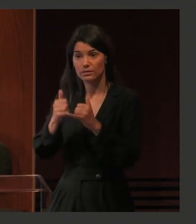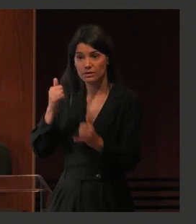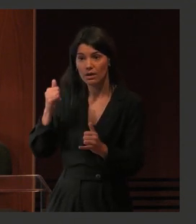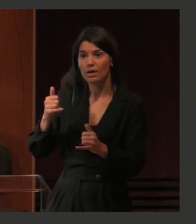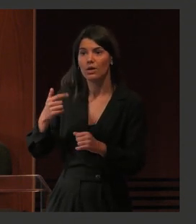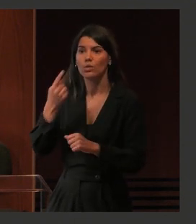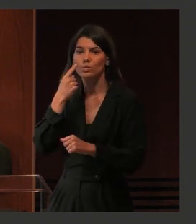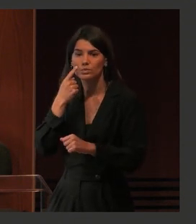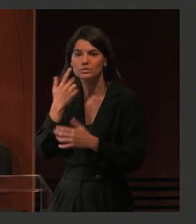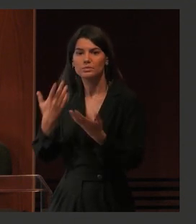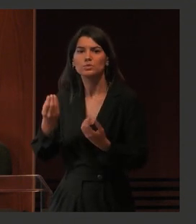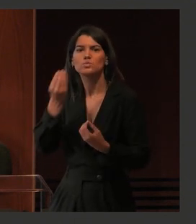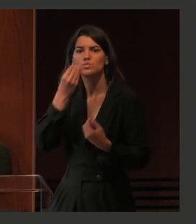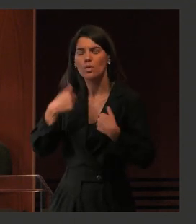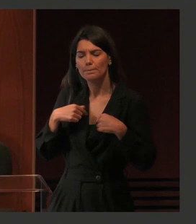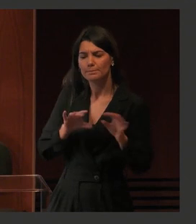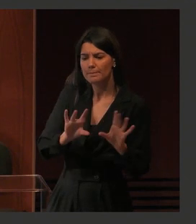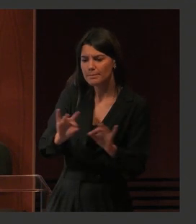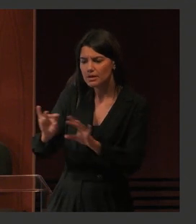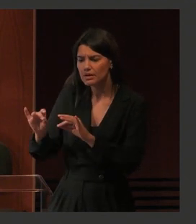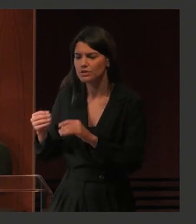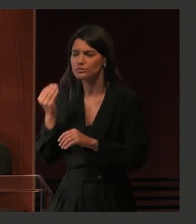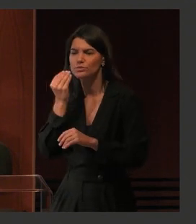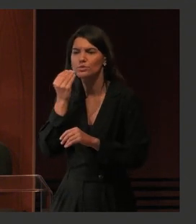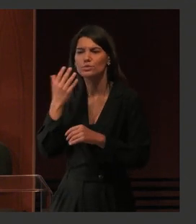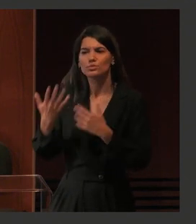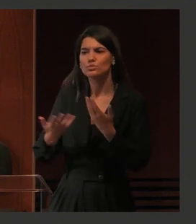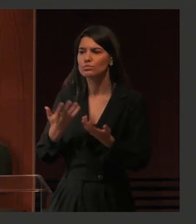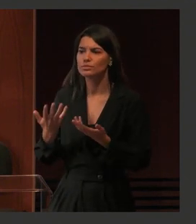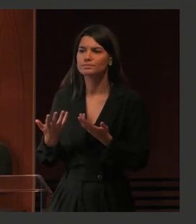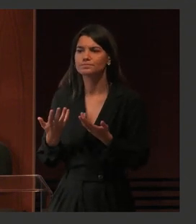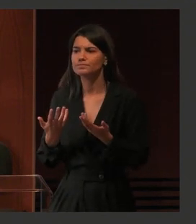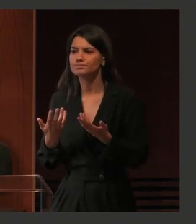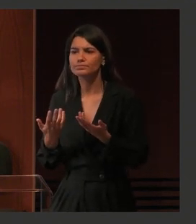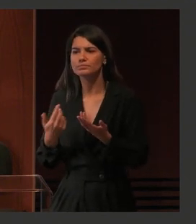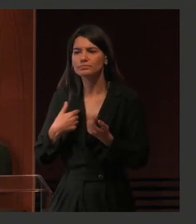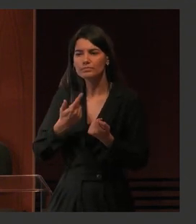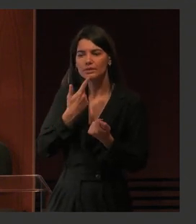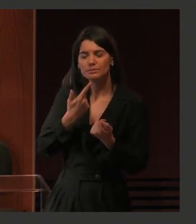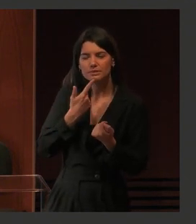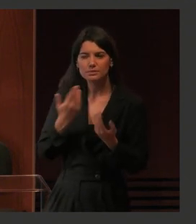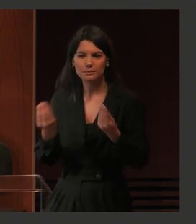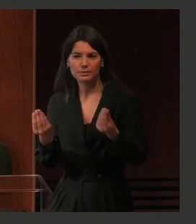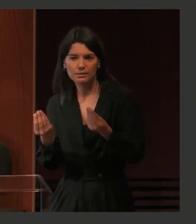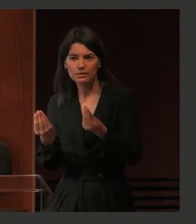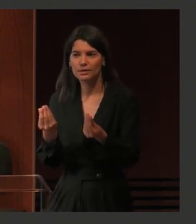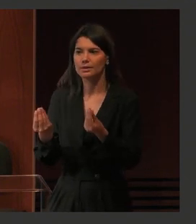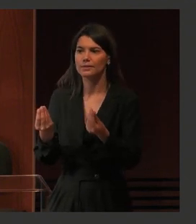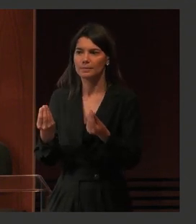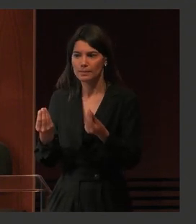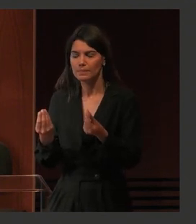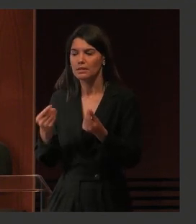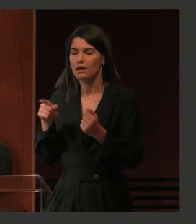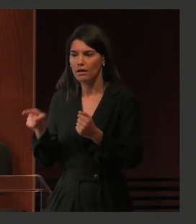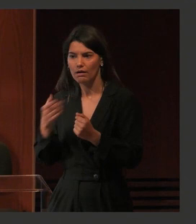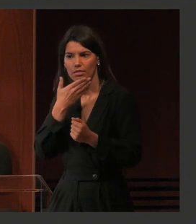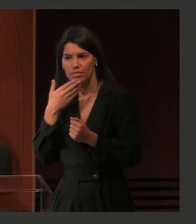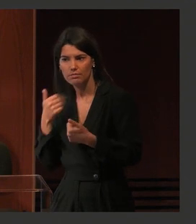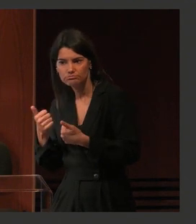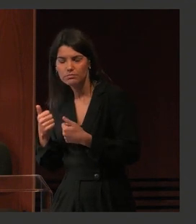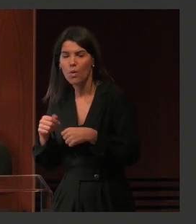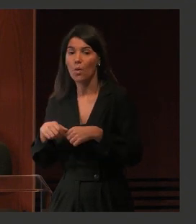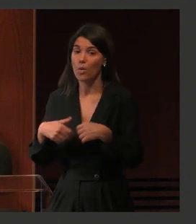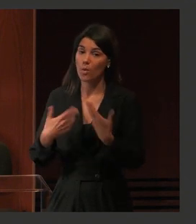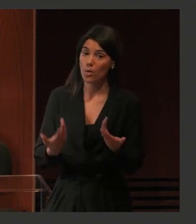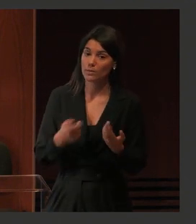how to understand what it could be useful or perhaps a bit dangerous to the work. And